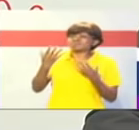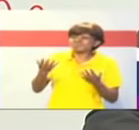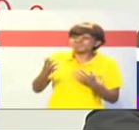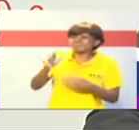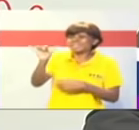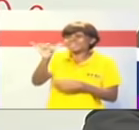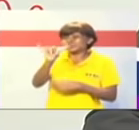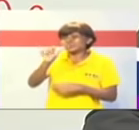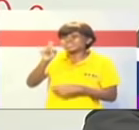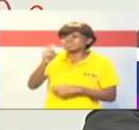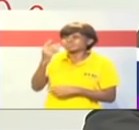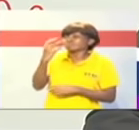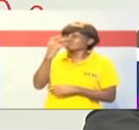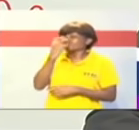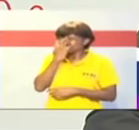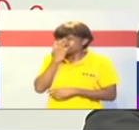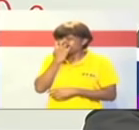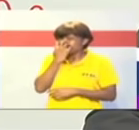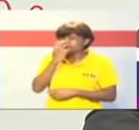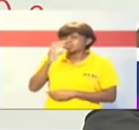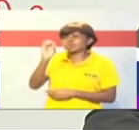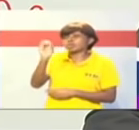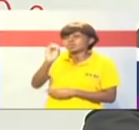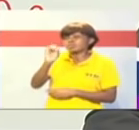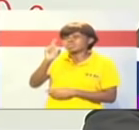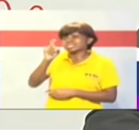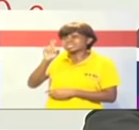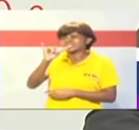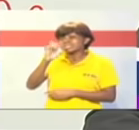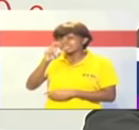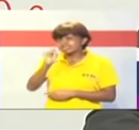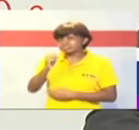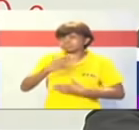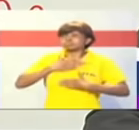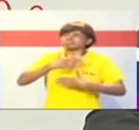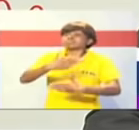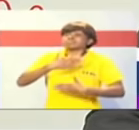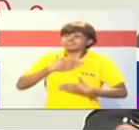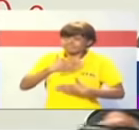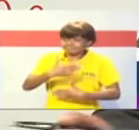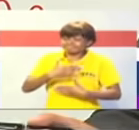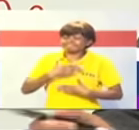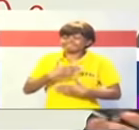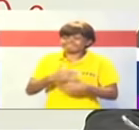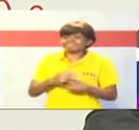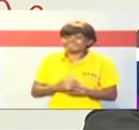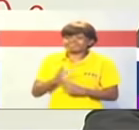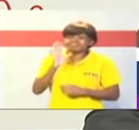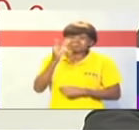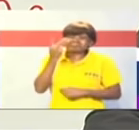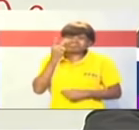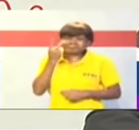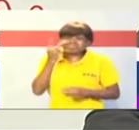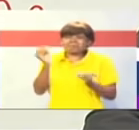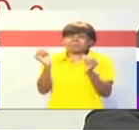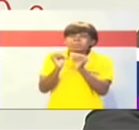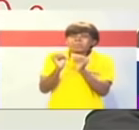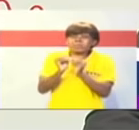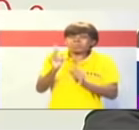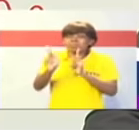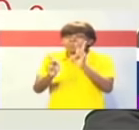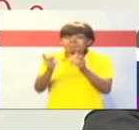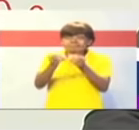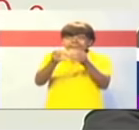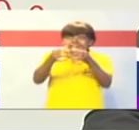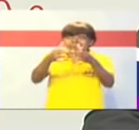basically, what we are seeing is just a few cases so far. As the cases increase in number, we will see the wide gamut of